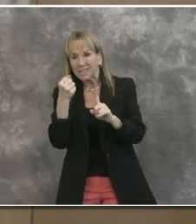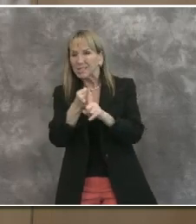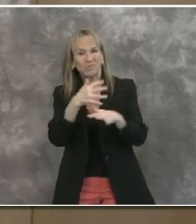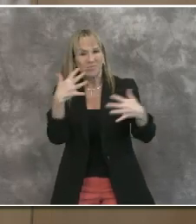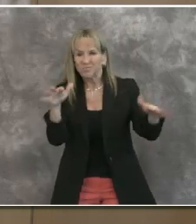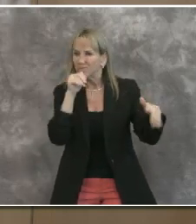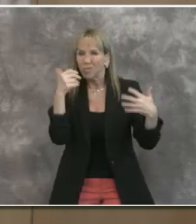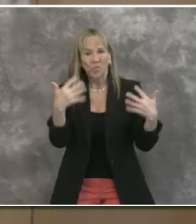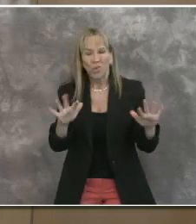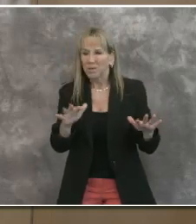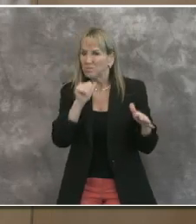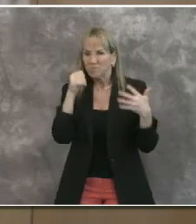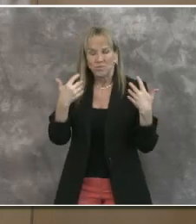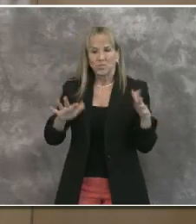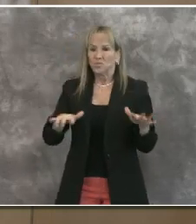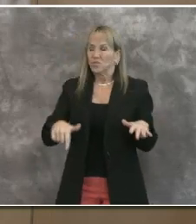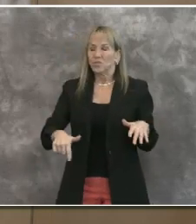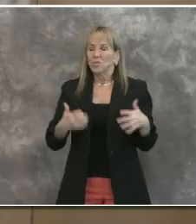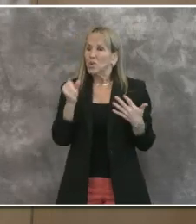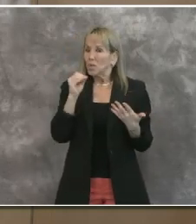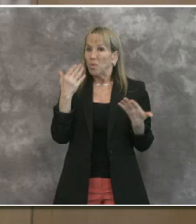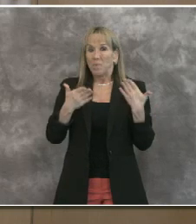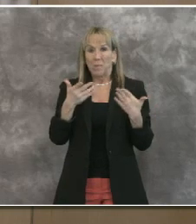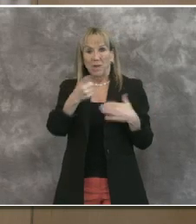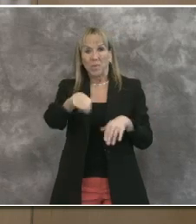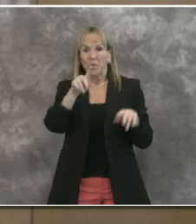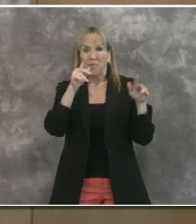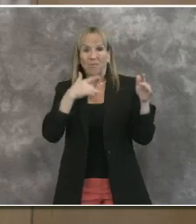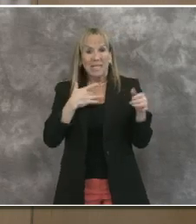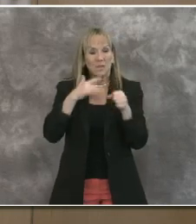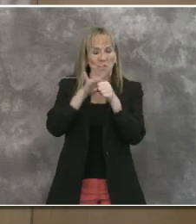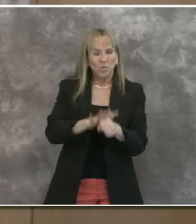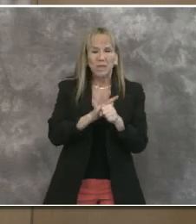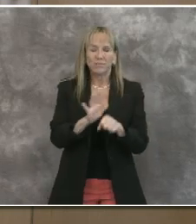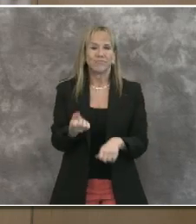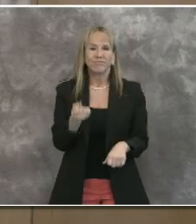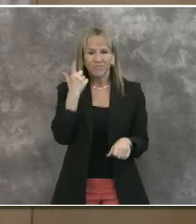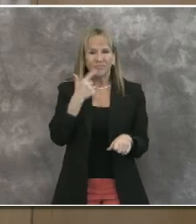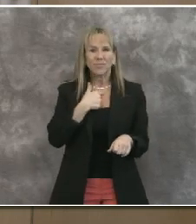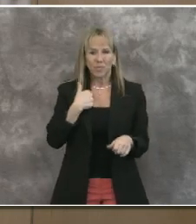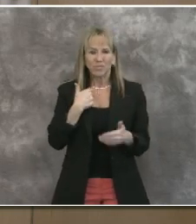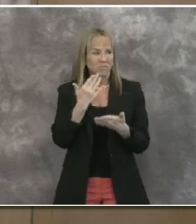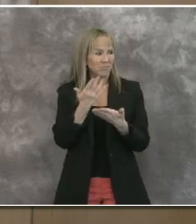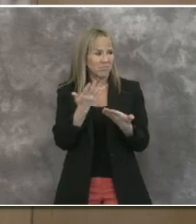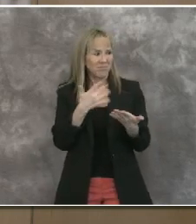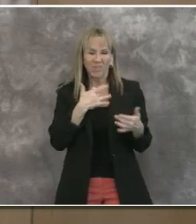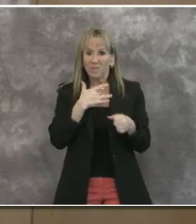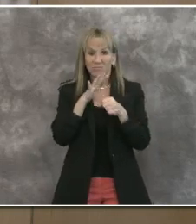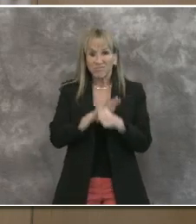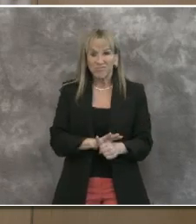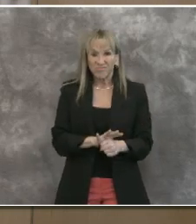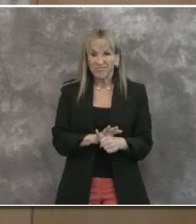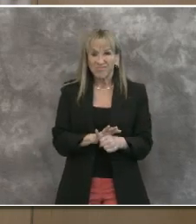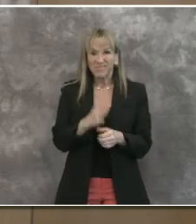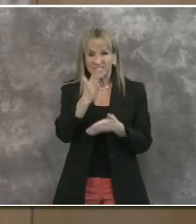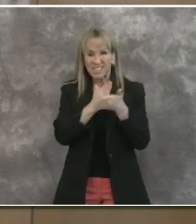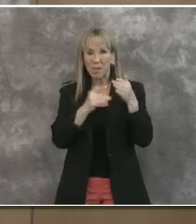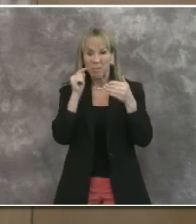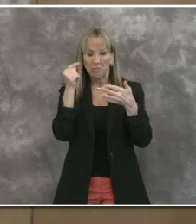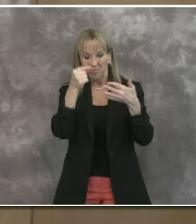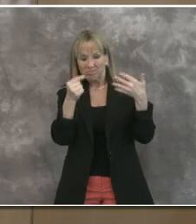is might be stressful for some, but if we